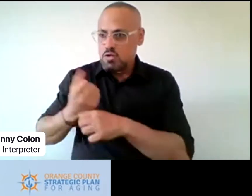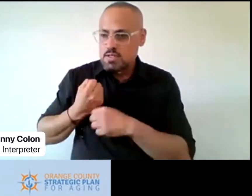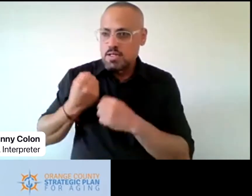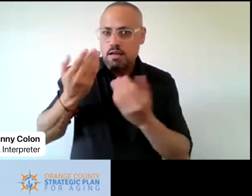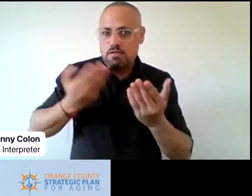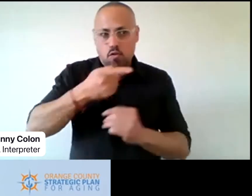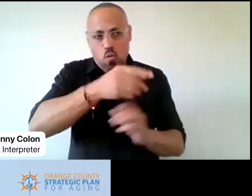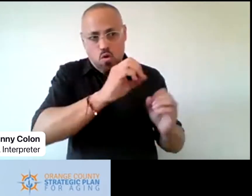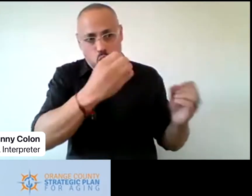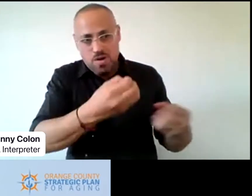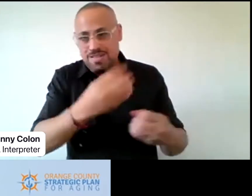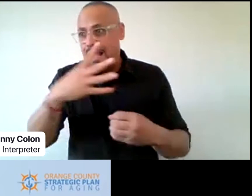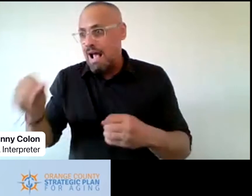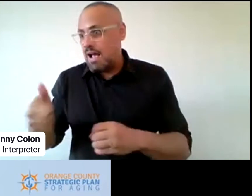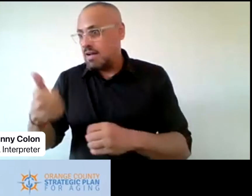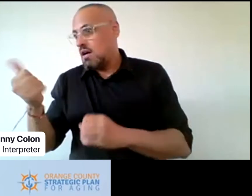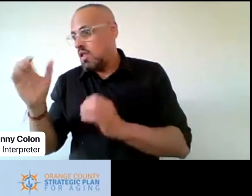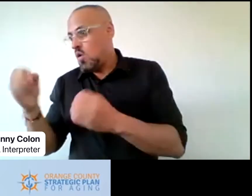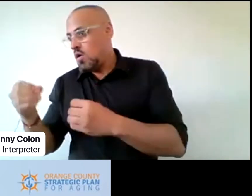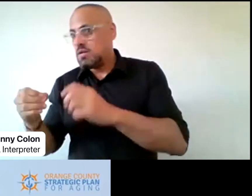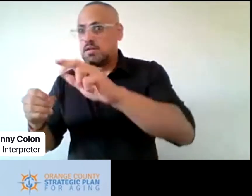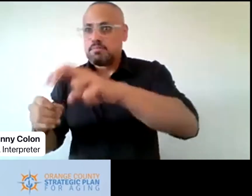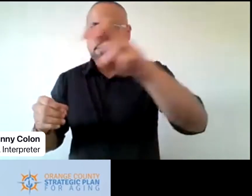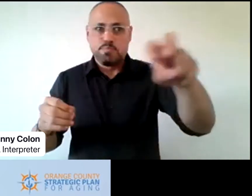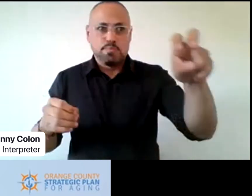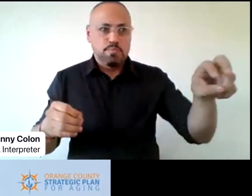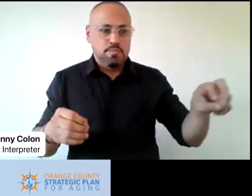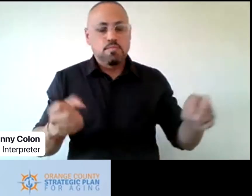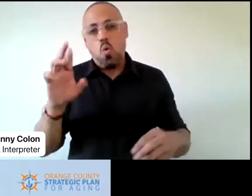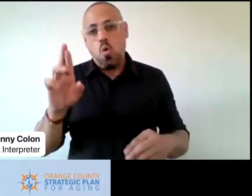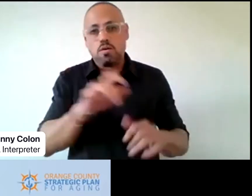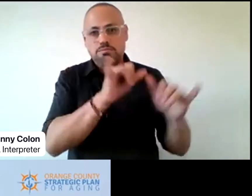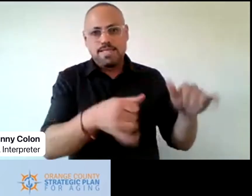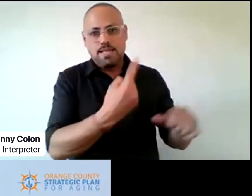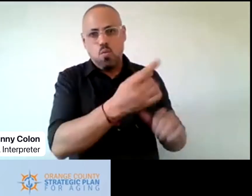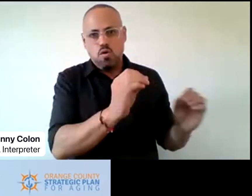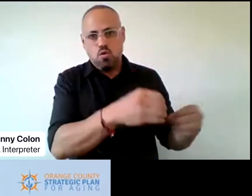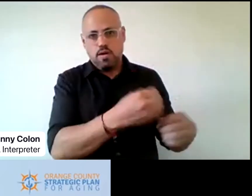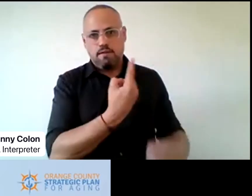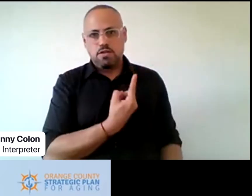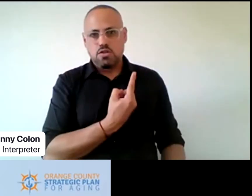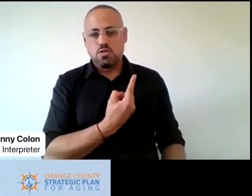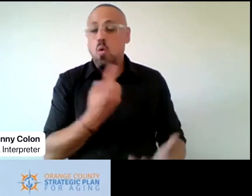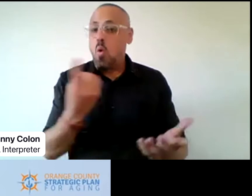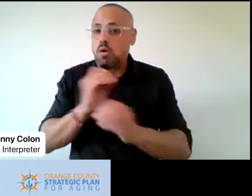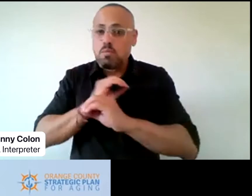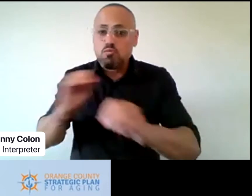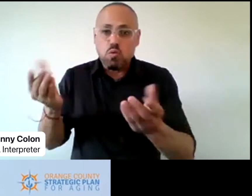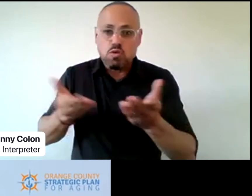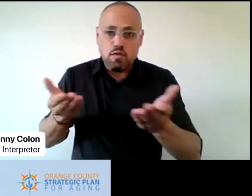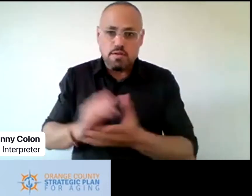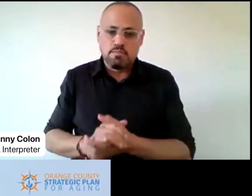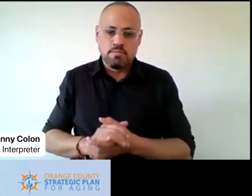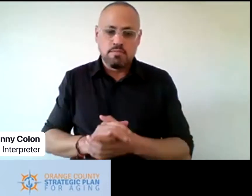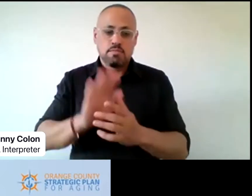one organization and another organization and another organization, or whether or not they're receiving no services. And right